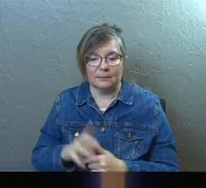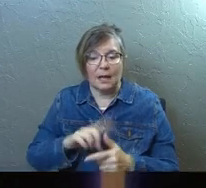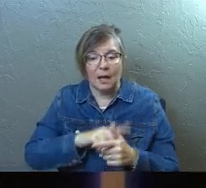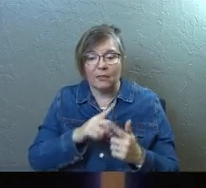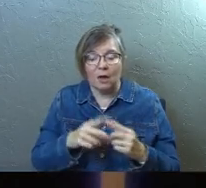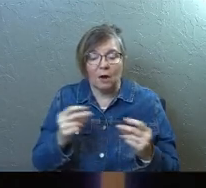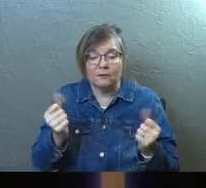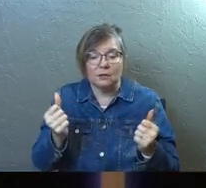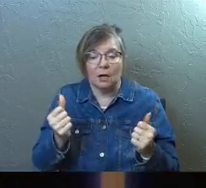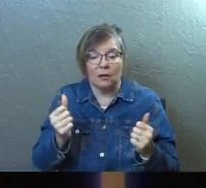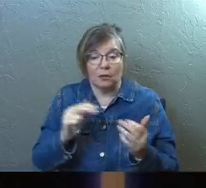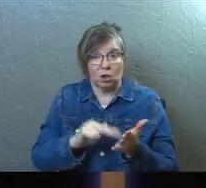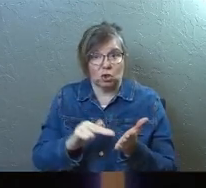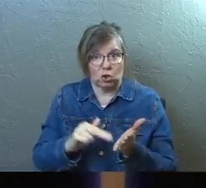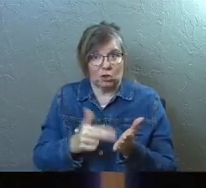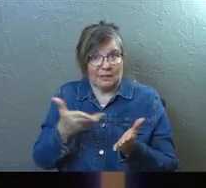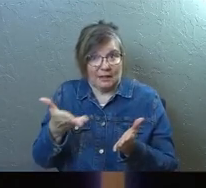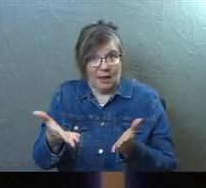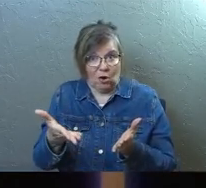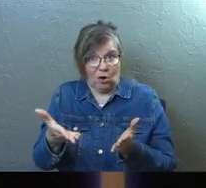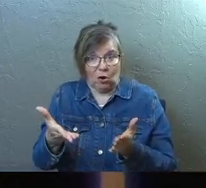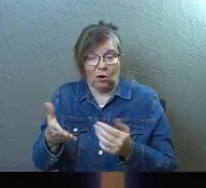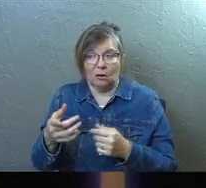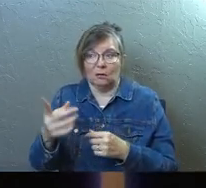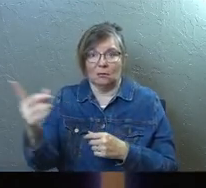And then all of a sudden, this nurse that's there,